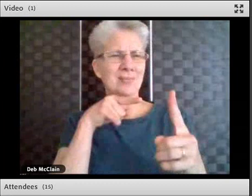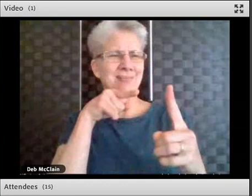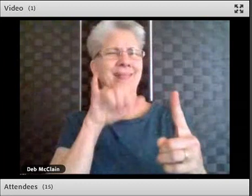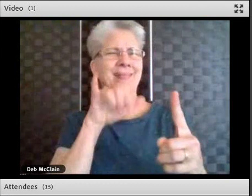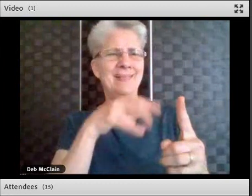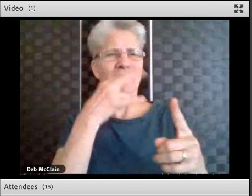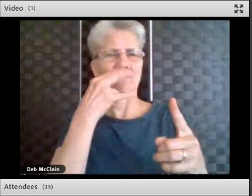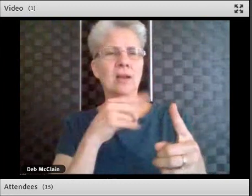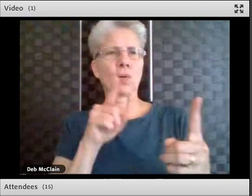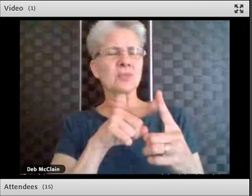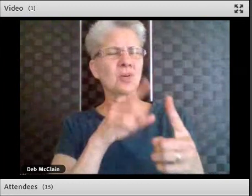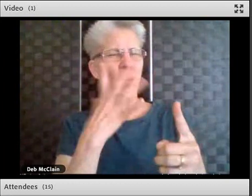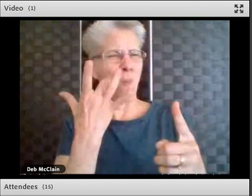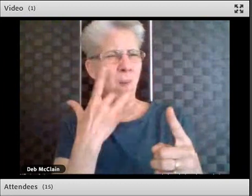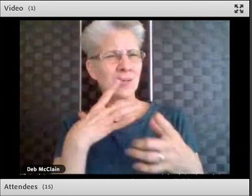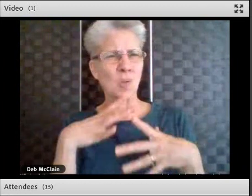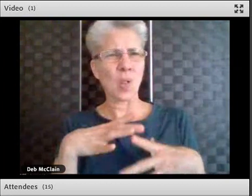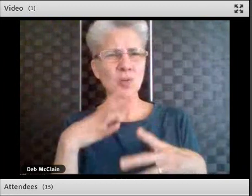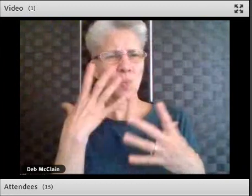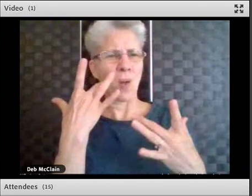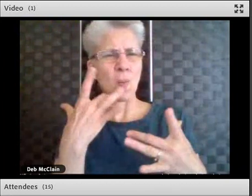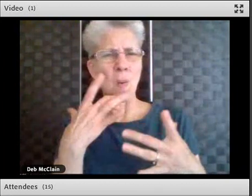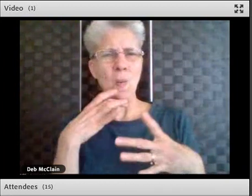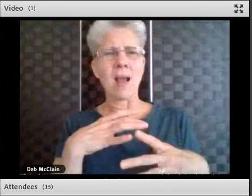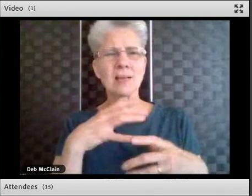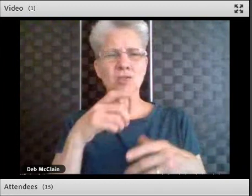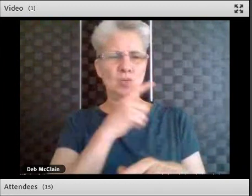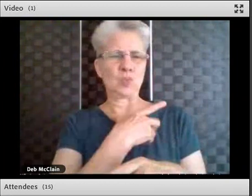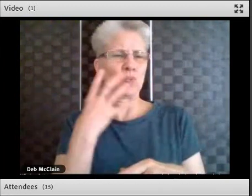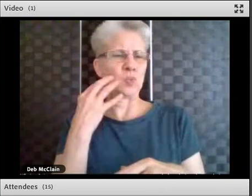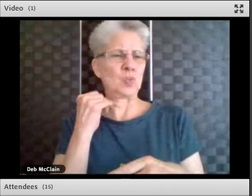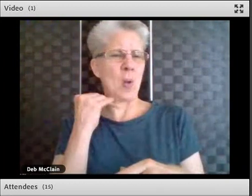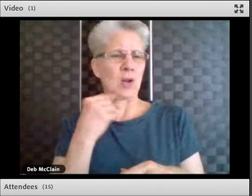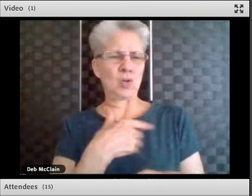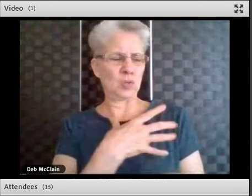they will come up to her and ask her, why do you have a sweater on?